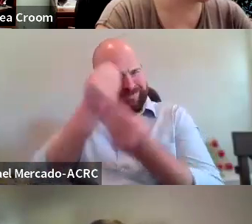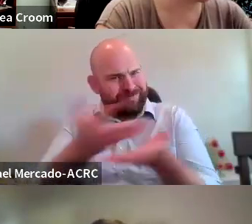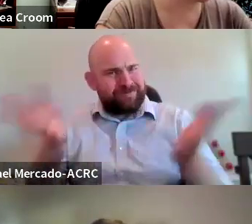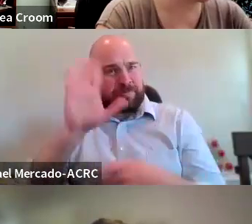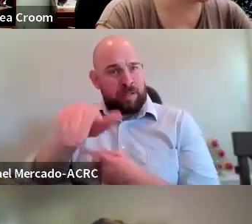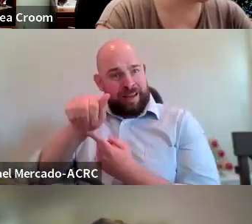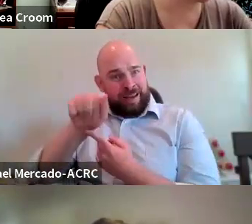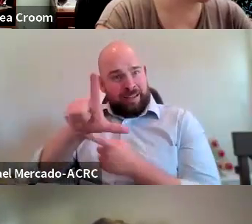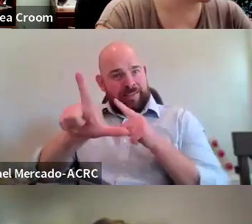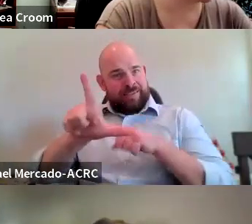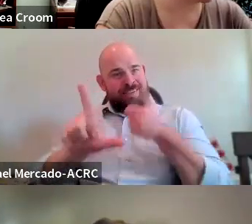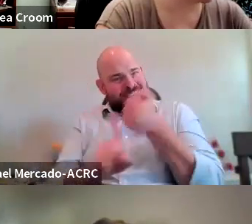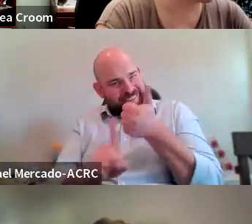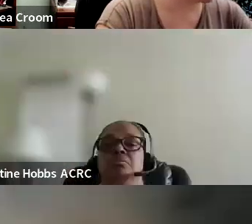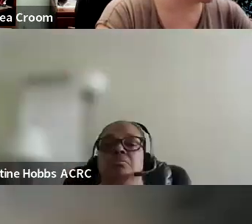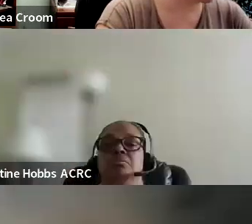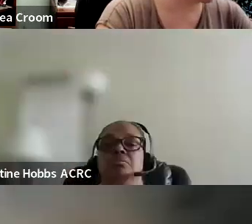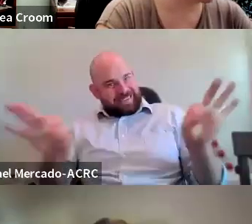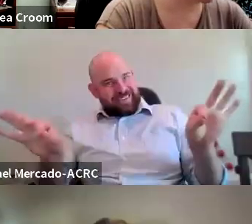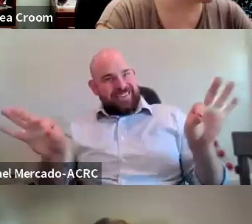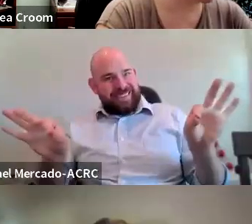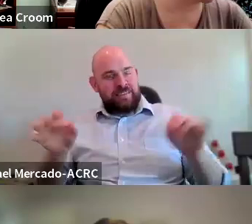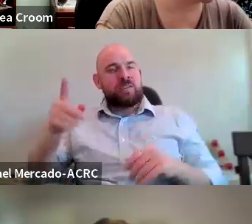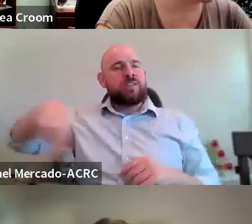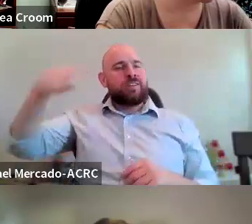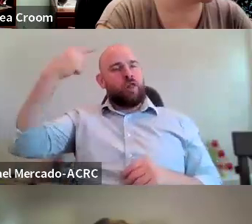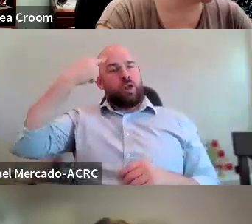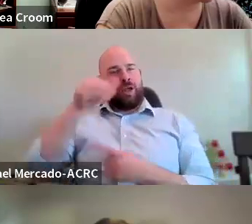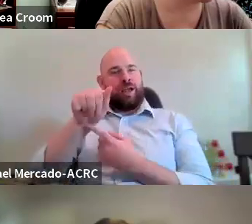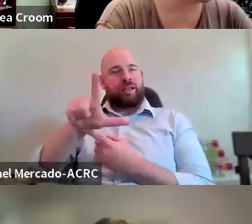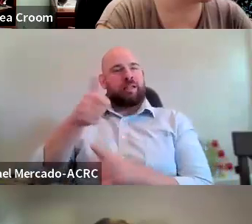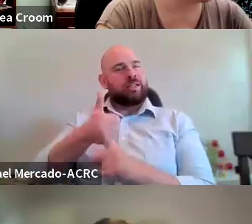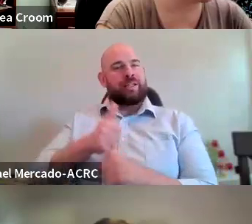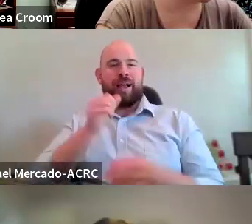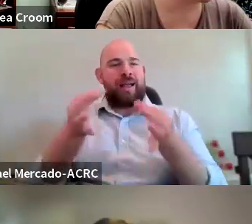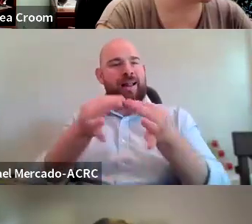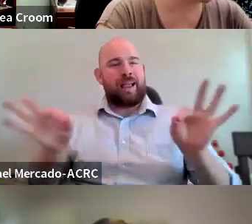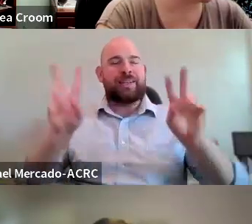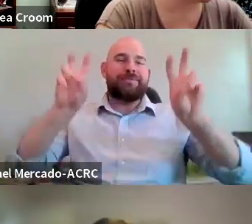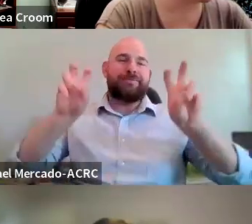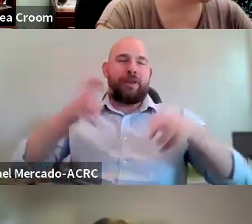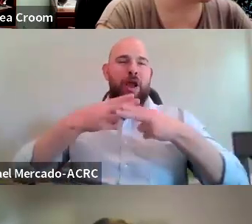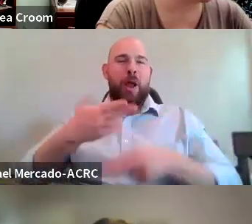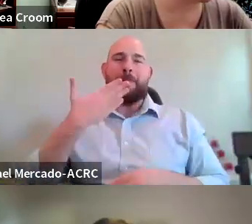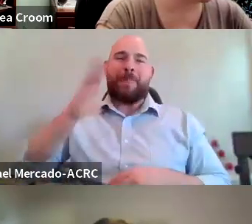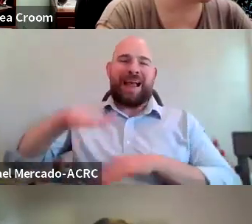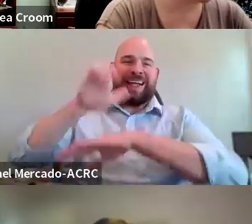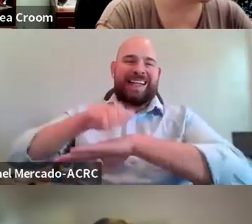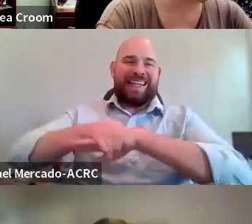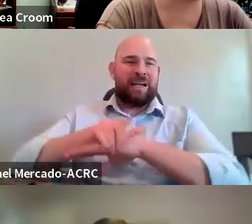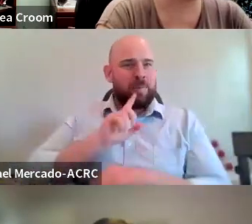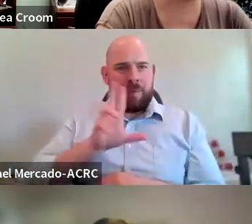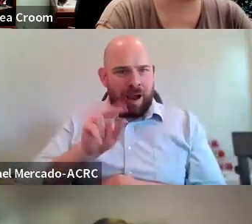that studied at Gallaudet University and was the one to prove that ASL is a true fortified language with its own syntax,